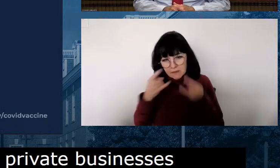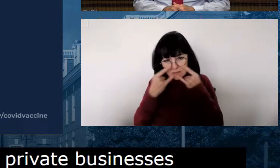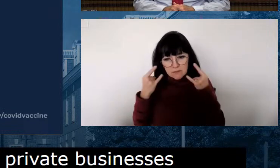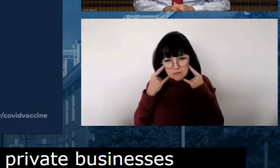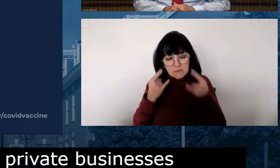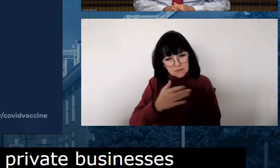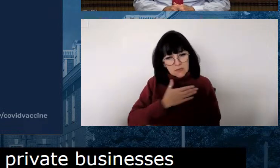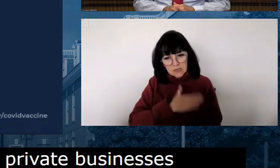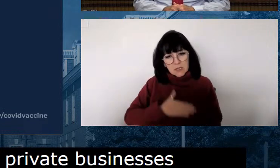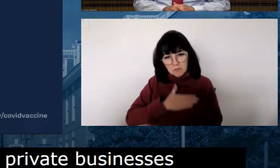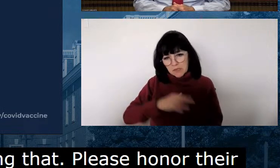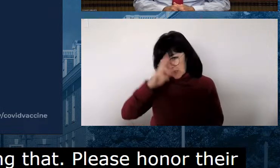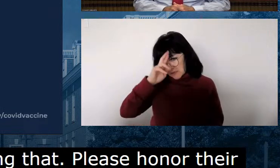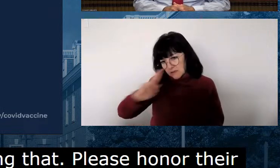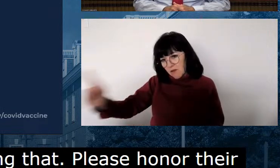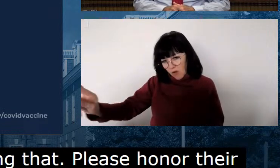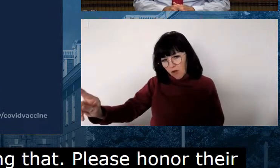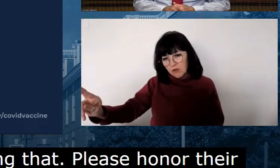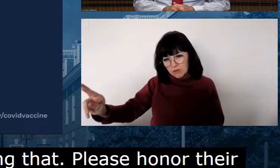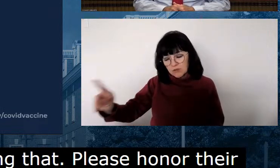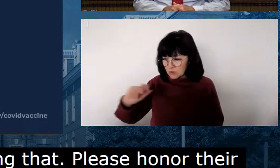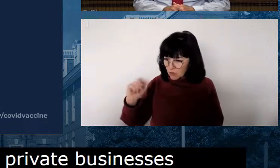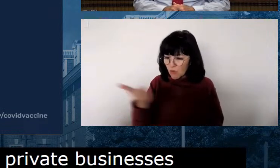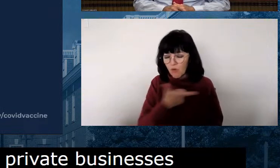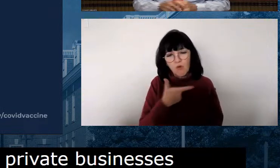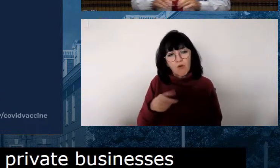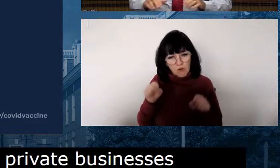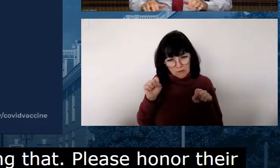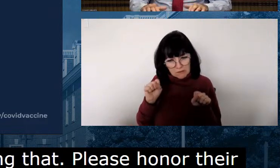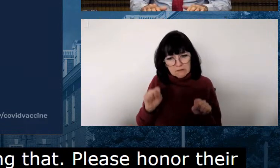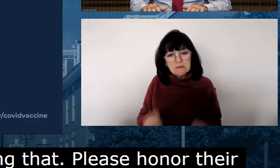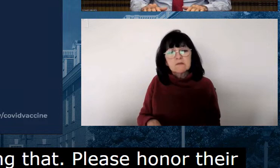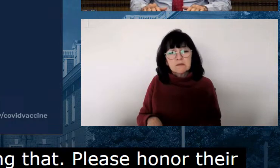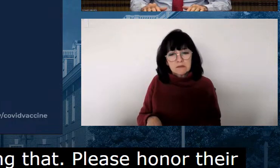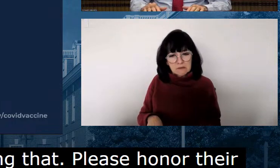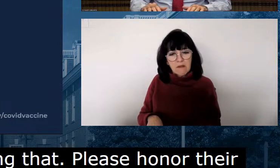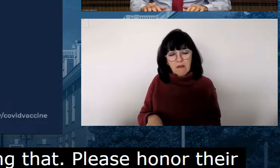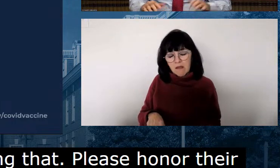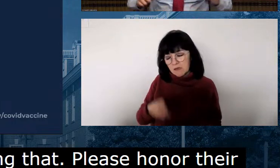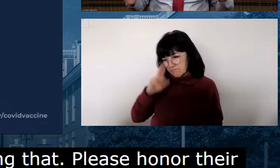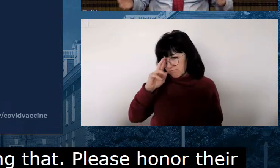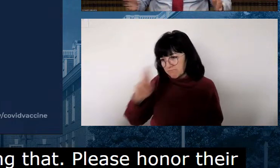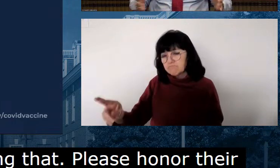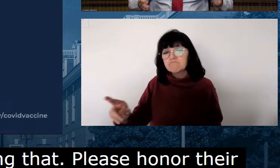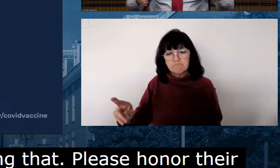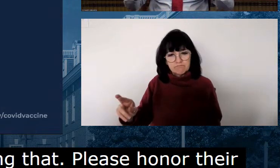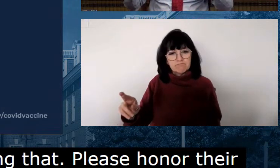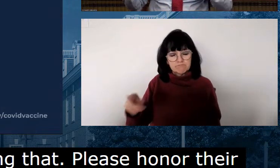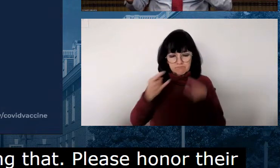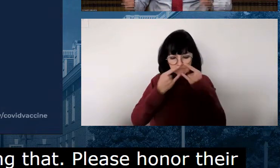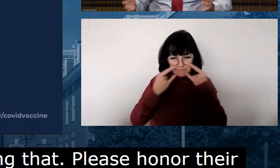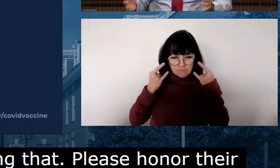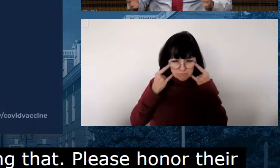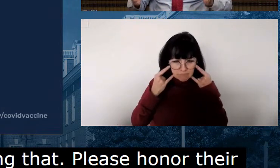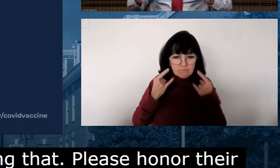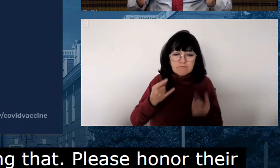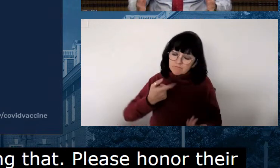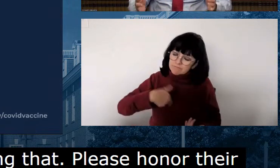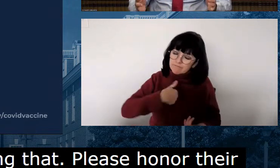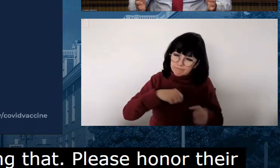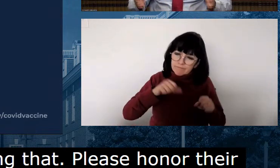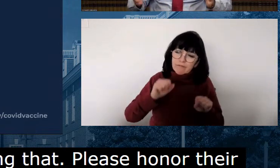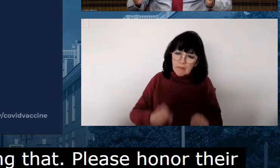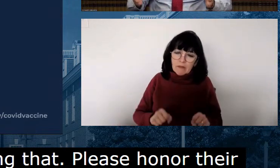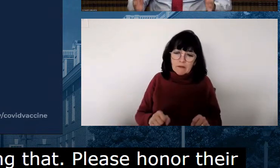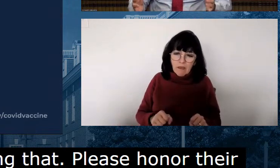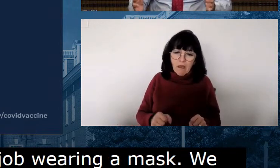to do it. We can all pull together and do a better job by wearing our masks. We can talk about mask mandates, but at the end of the day, it